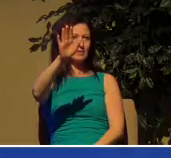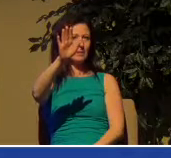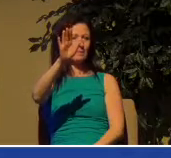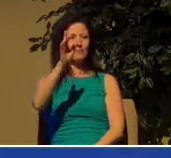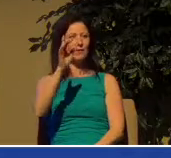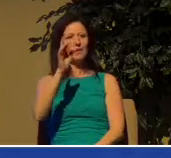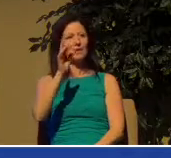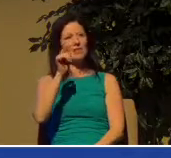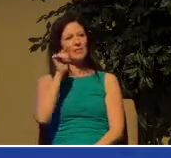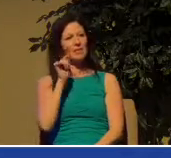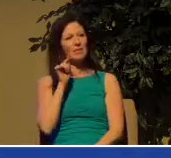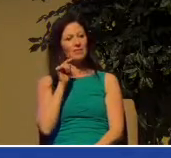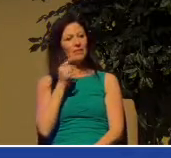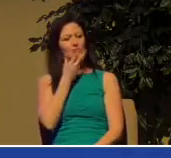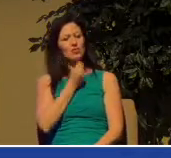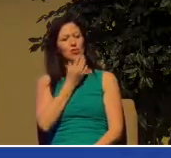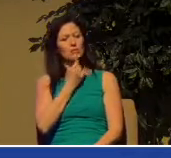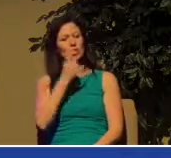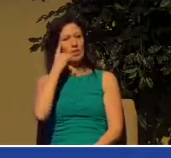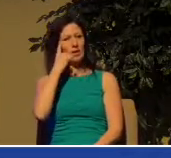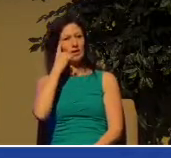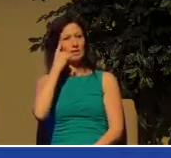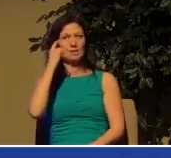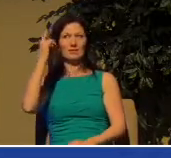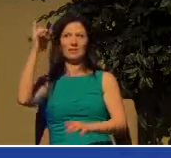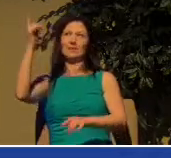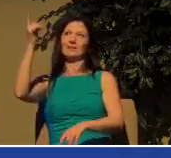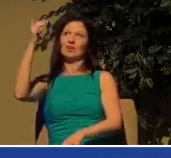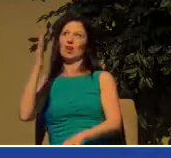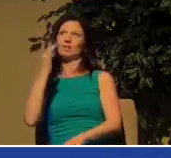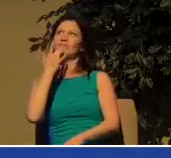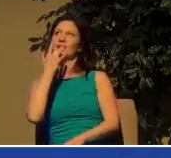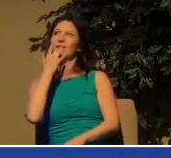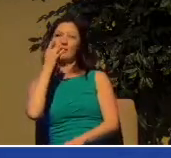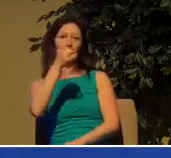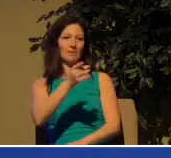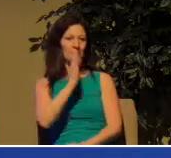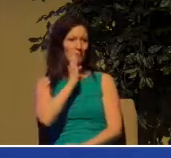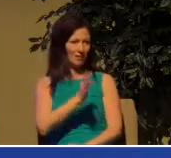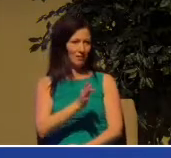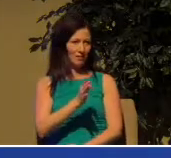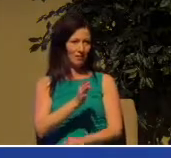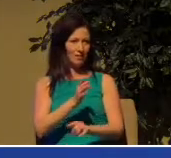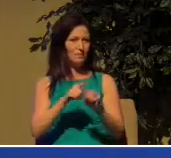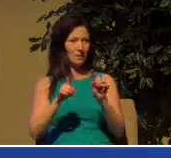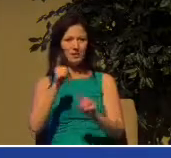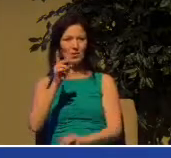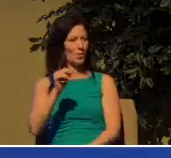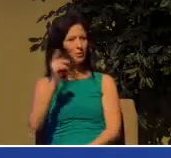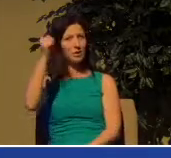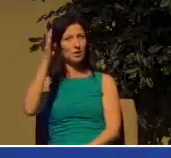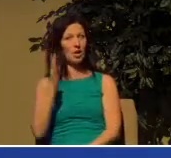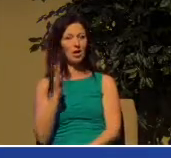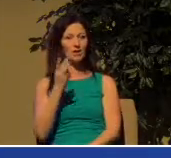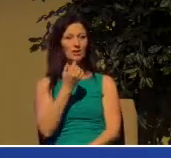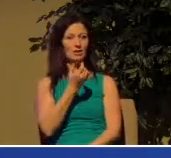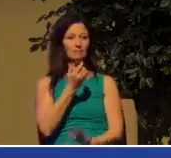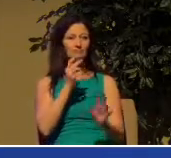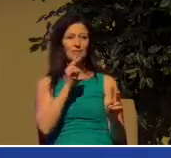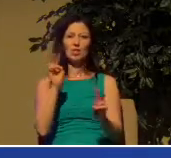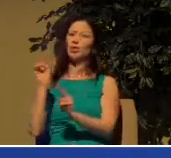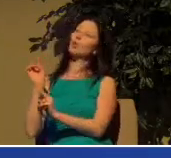back on Him so He couldn't possibly be the chosen Messiah. And the religious leaders